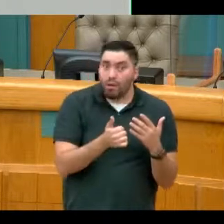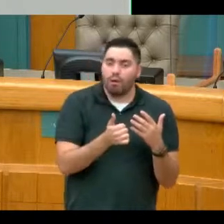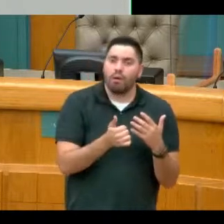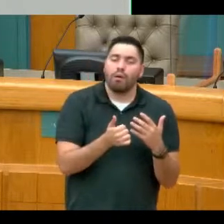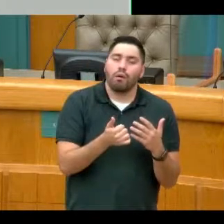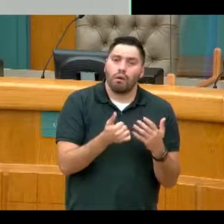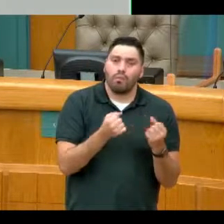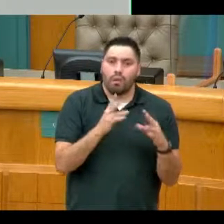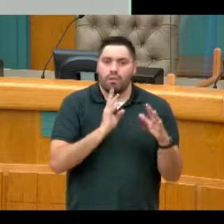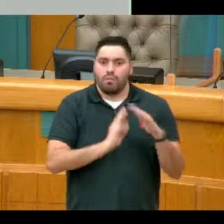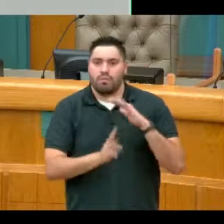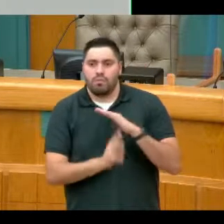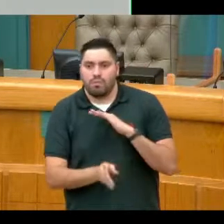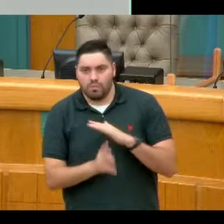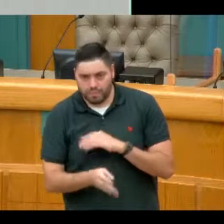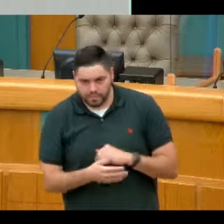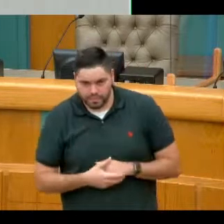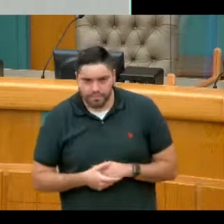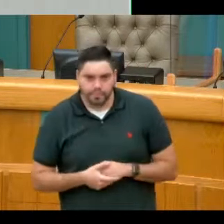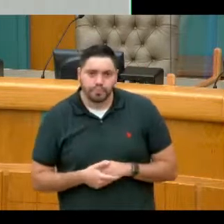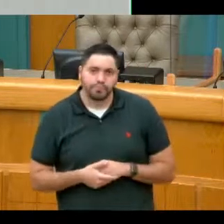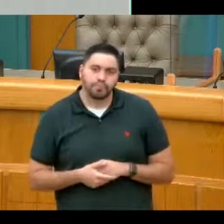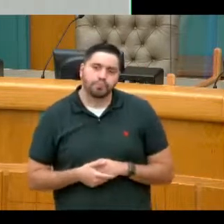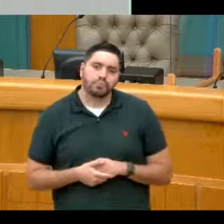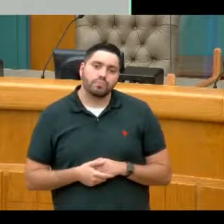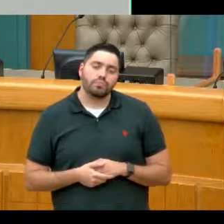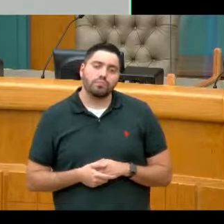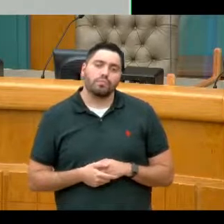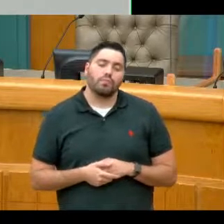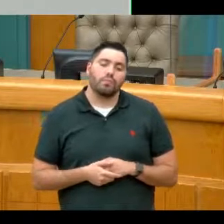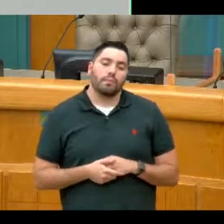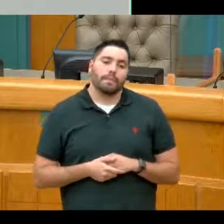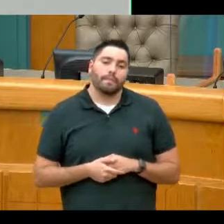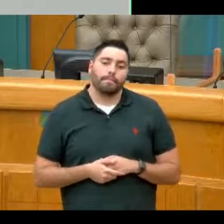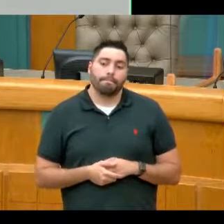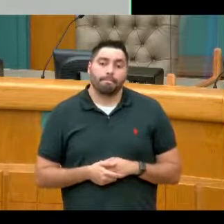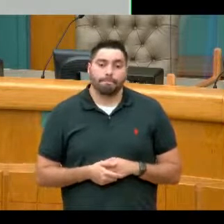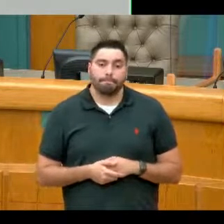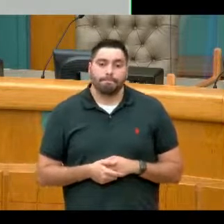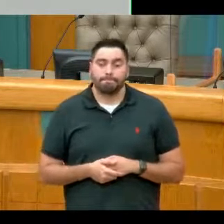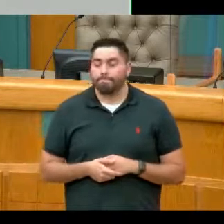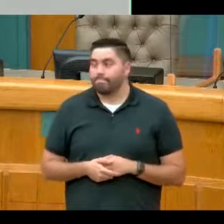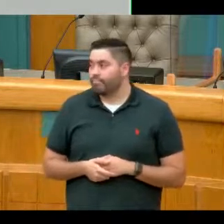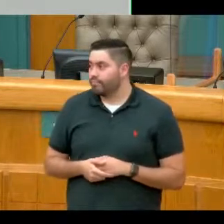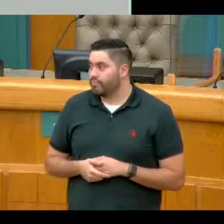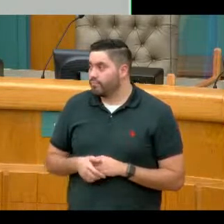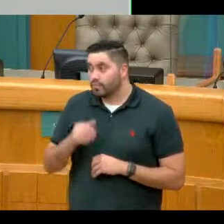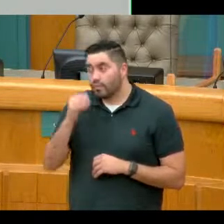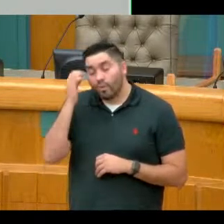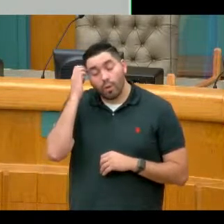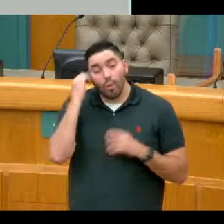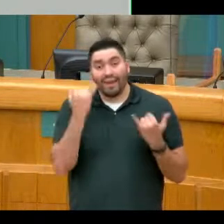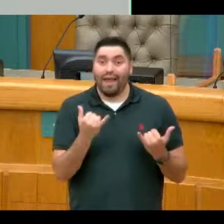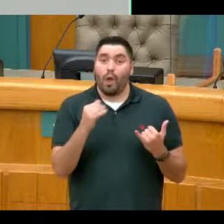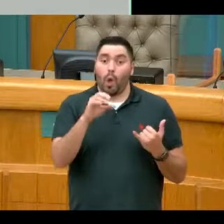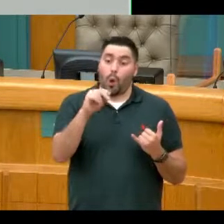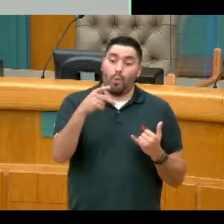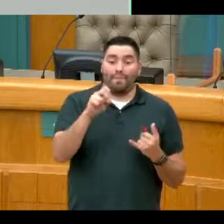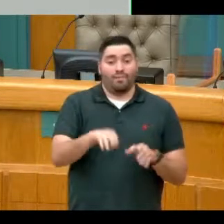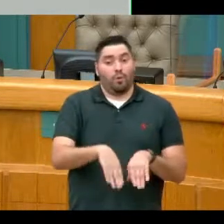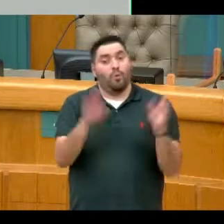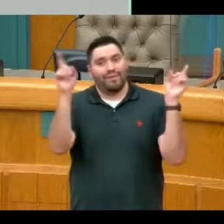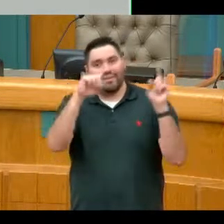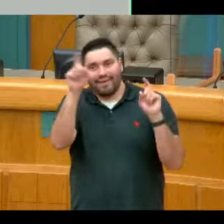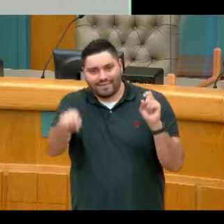level. The reason that it seems that this is the case is because a lot of bars have figured out how to serve food also